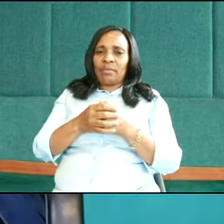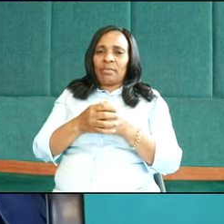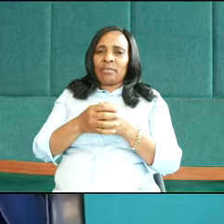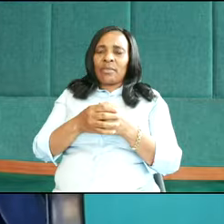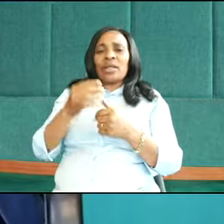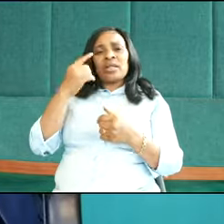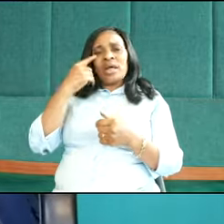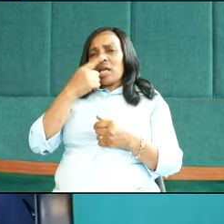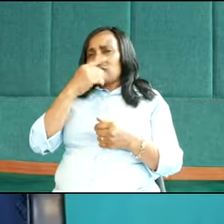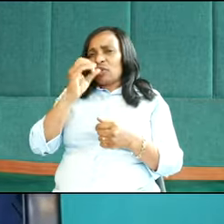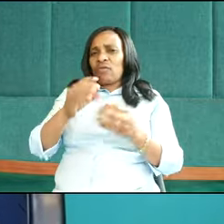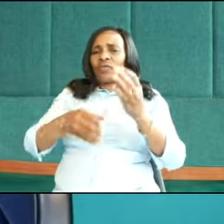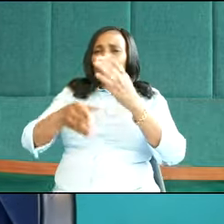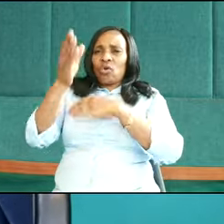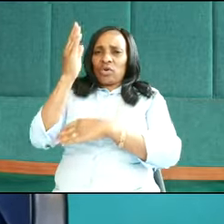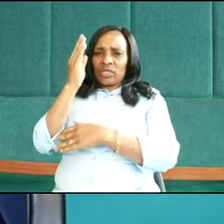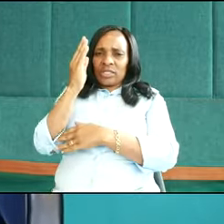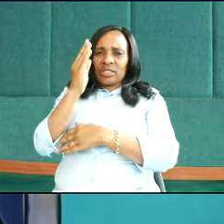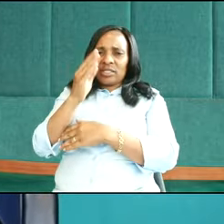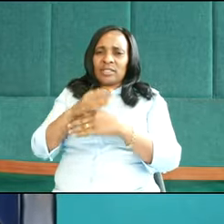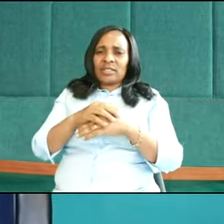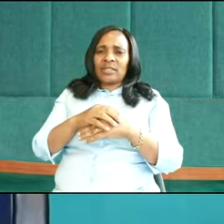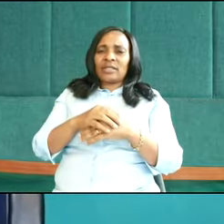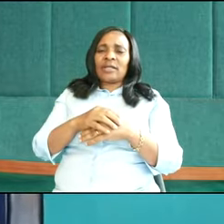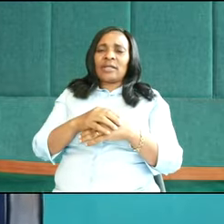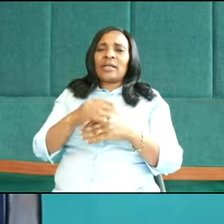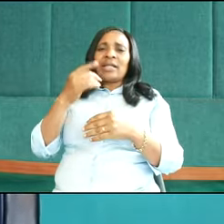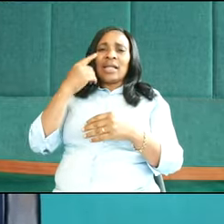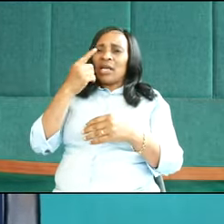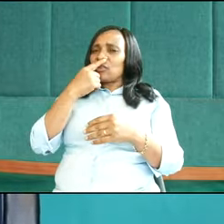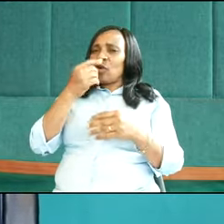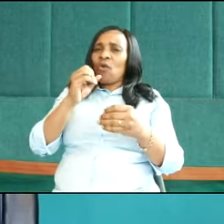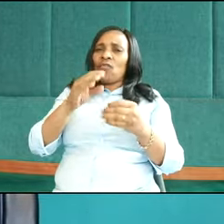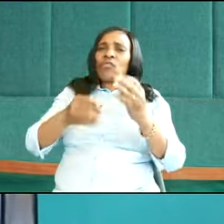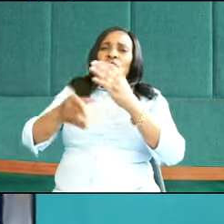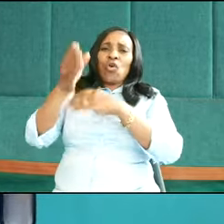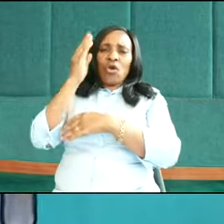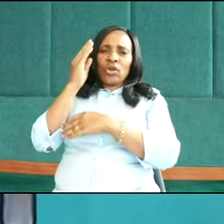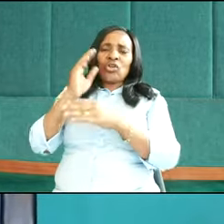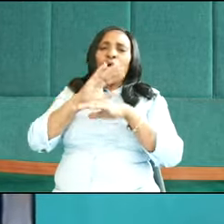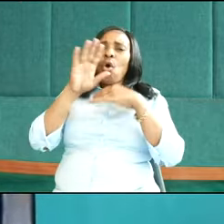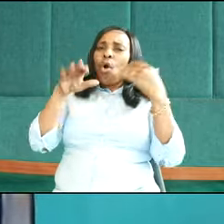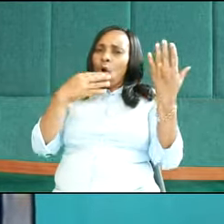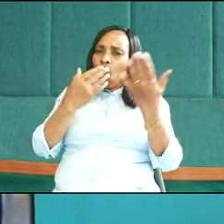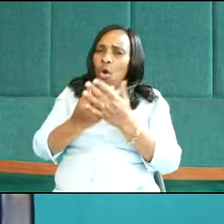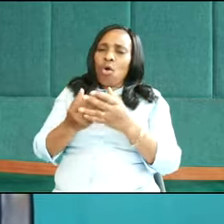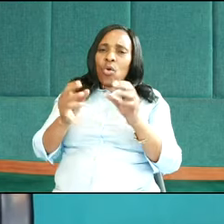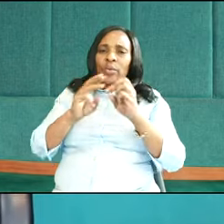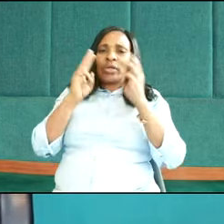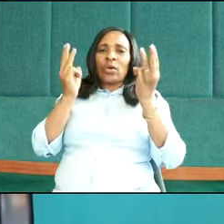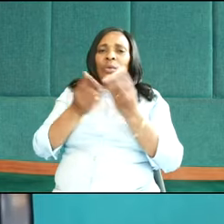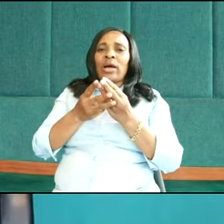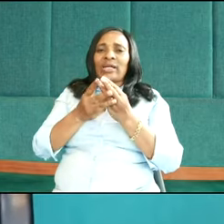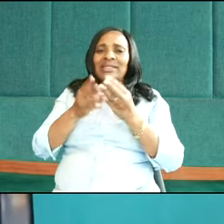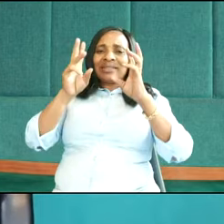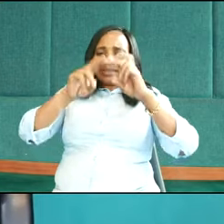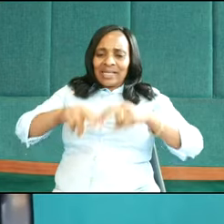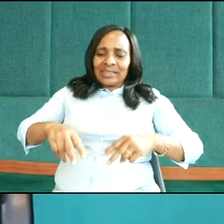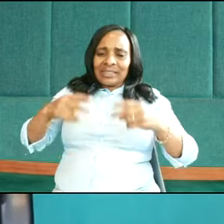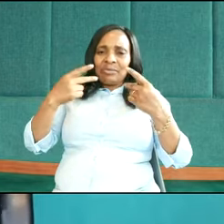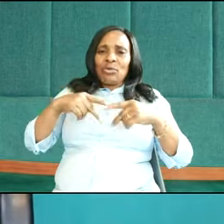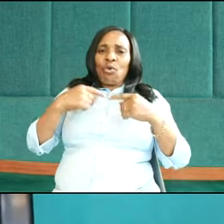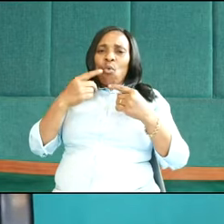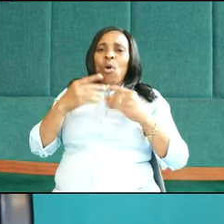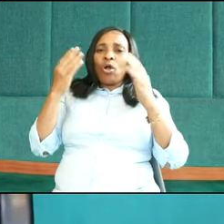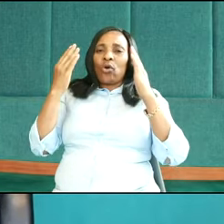the eyes of God, does it say that? Says that. It says, you know, the eyes of God are all over the world, you know, searching for those who are committed to